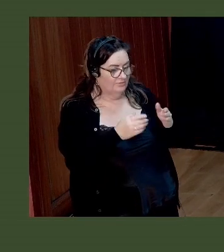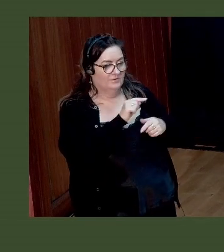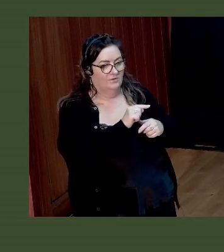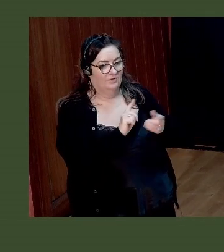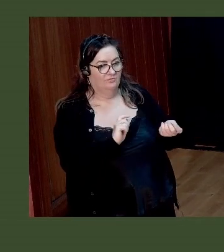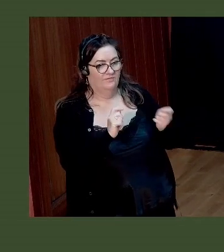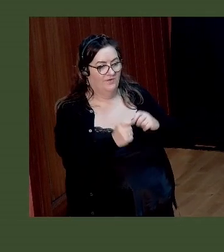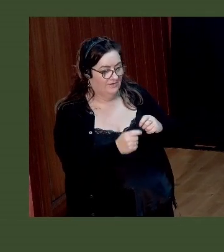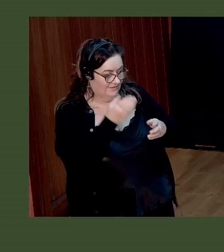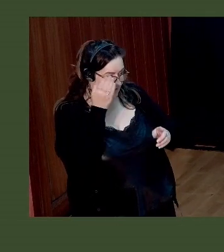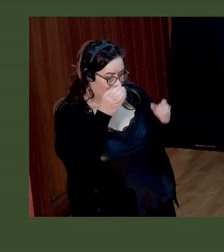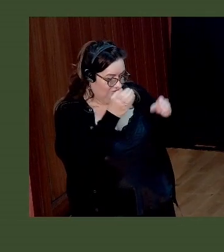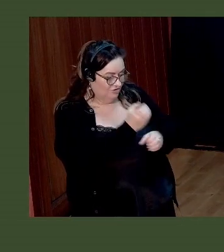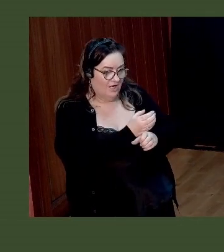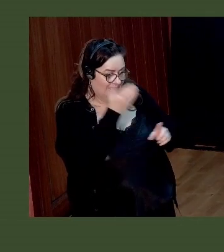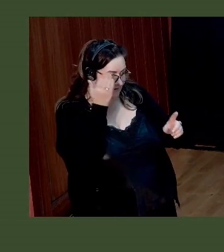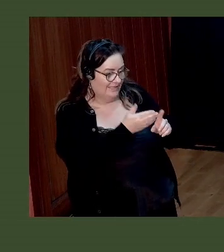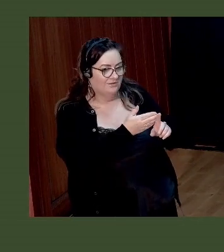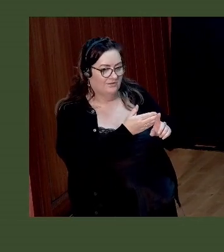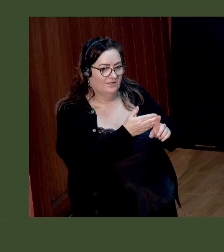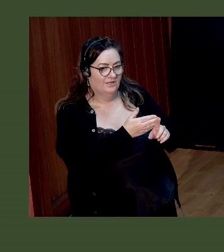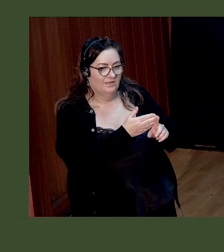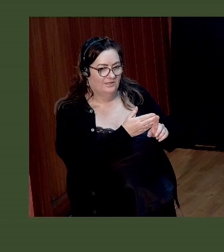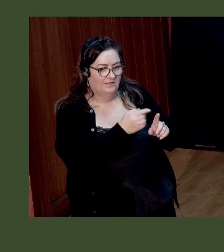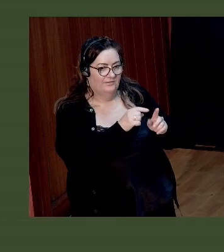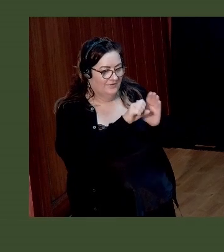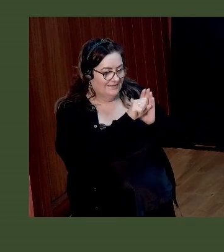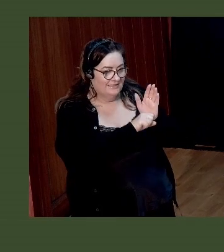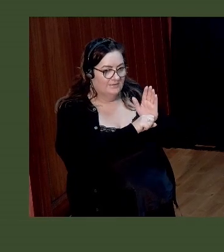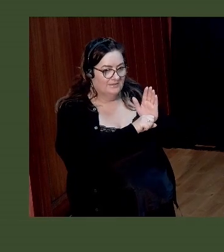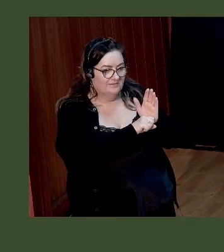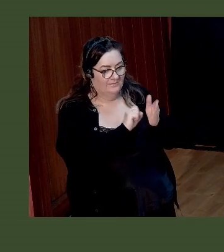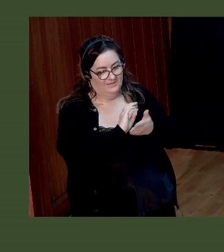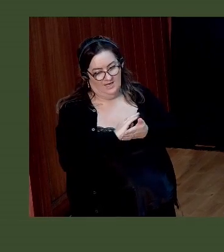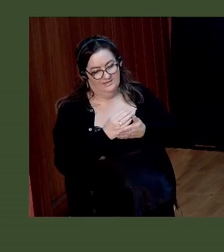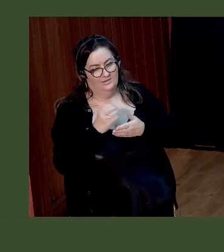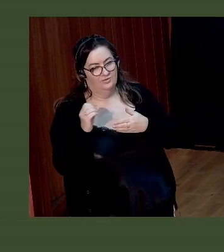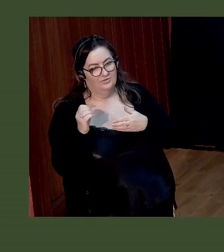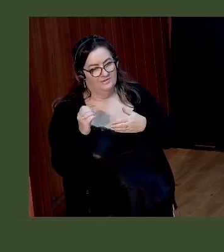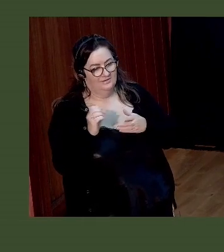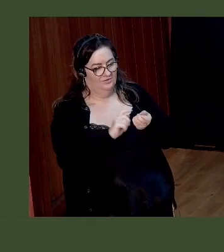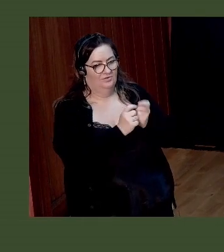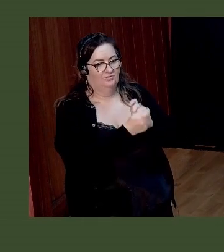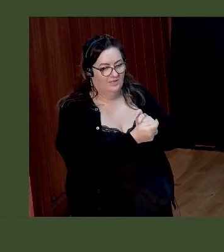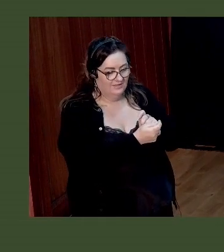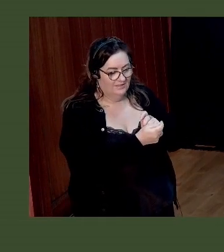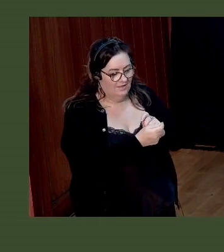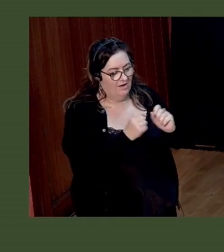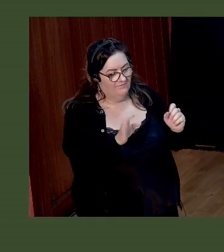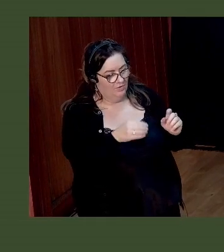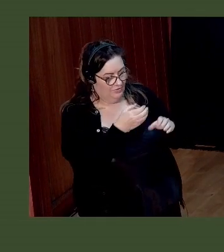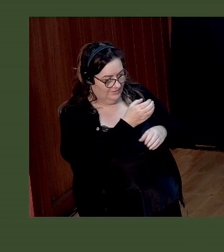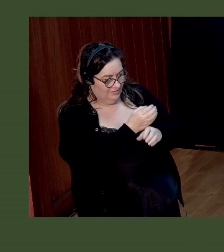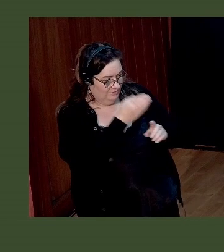which reversed the child-centred ideology of the revised syllabus of 1900. Of course, a subject-centred approach